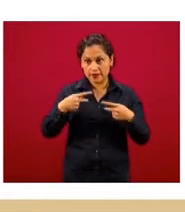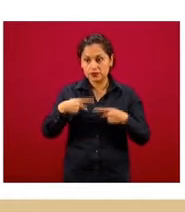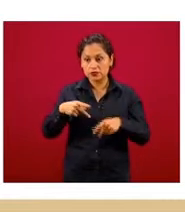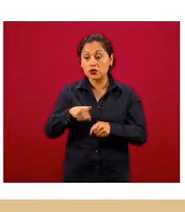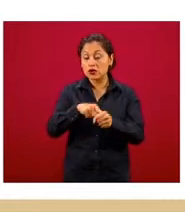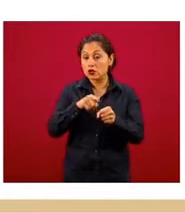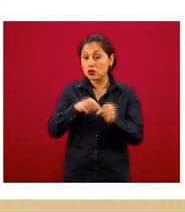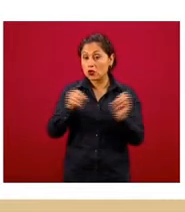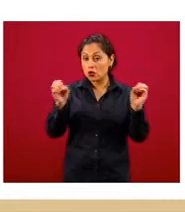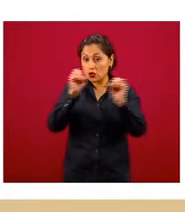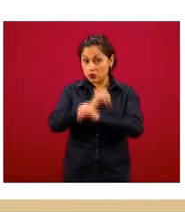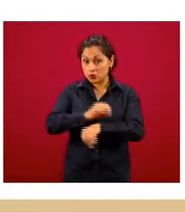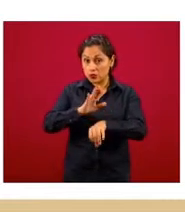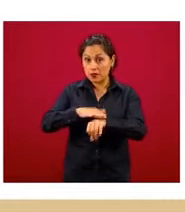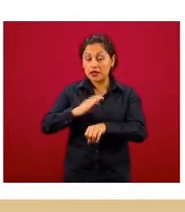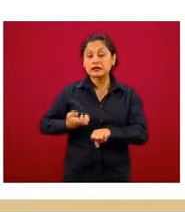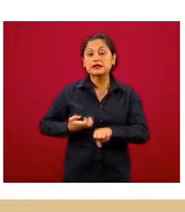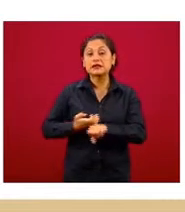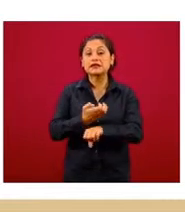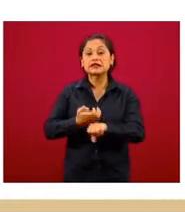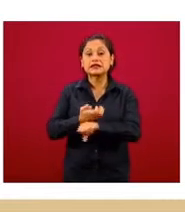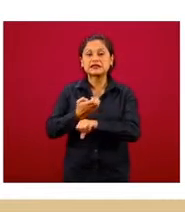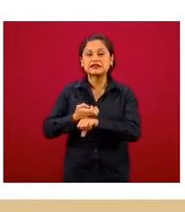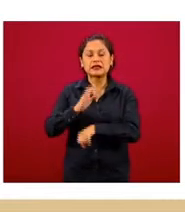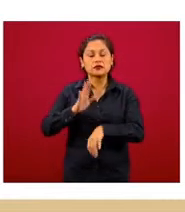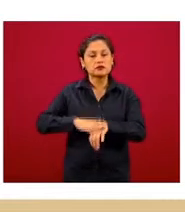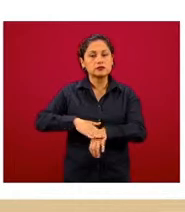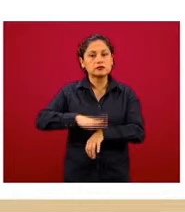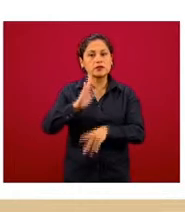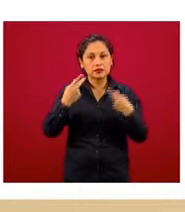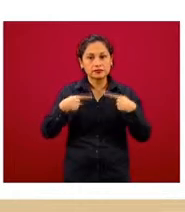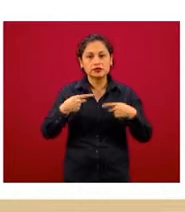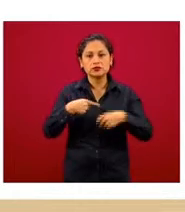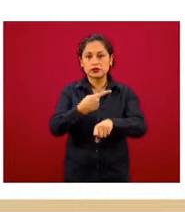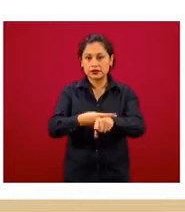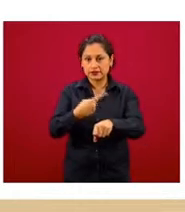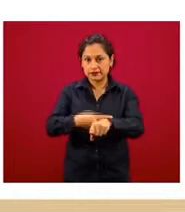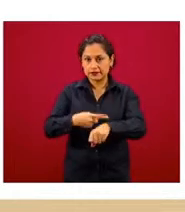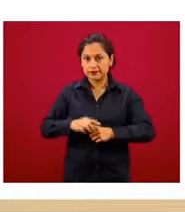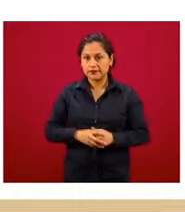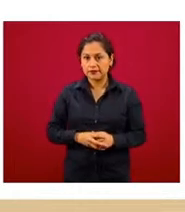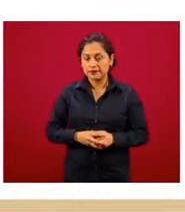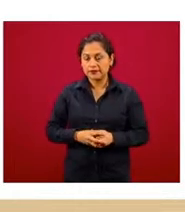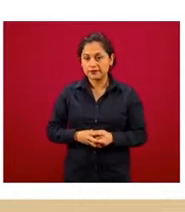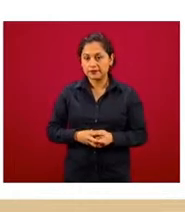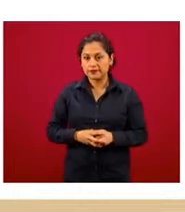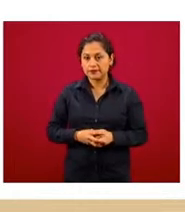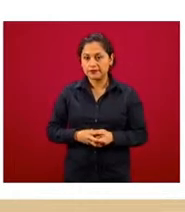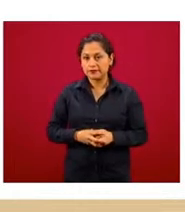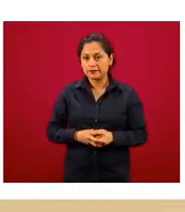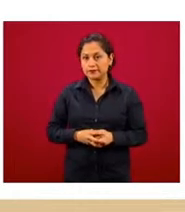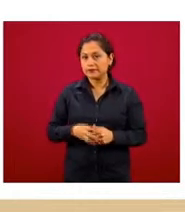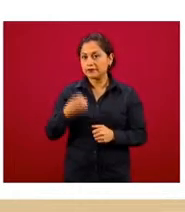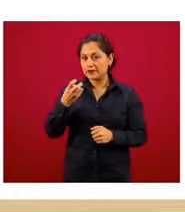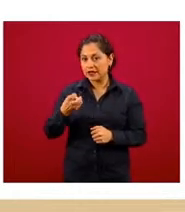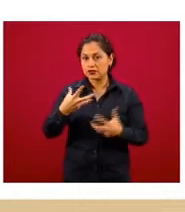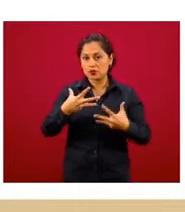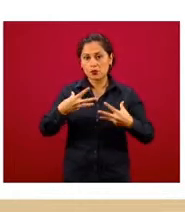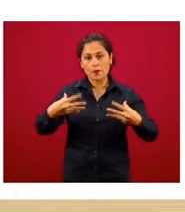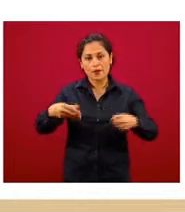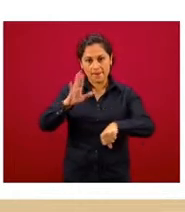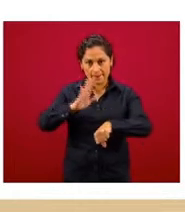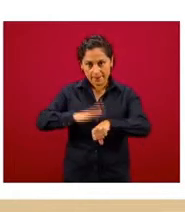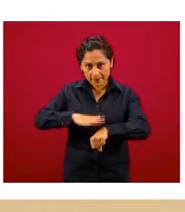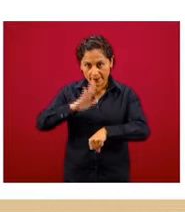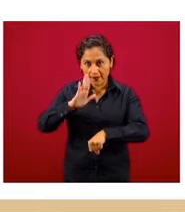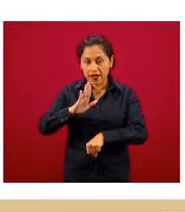which are 6.29% per 100,000 inhabitants. And you can see the darker color scheme representing where we